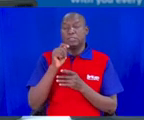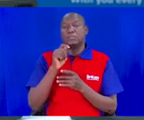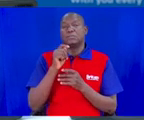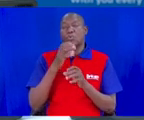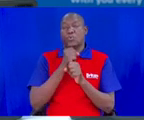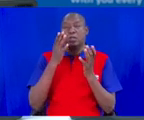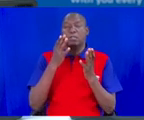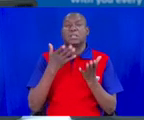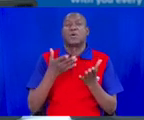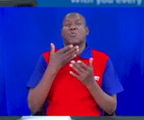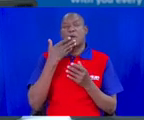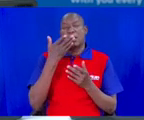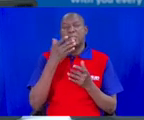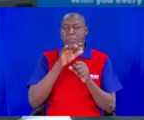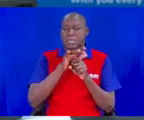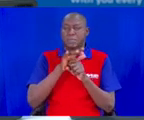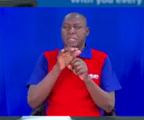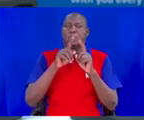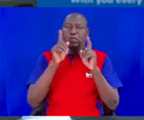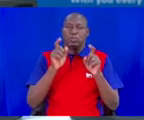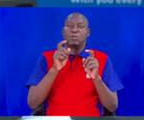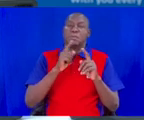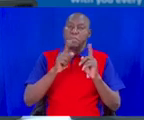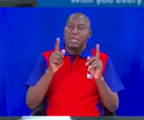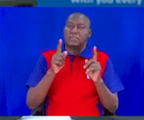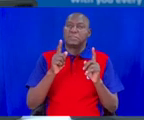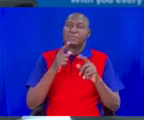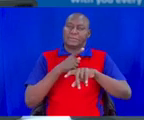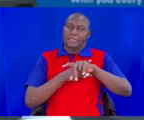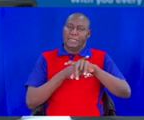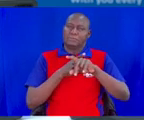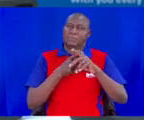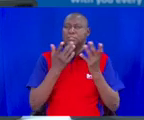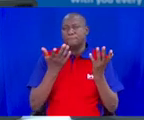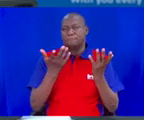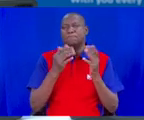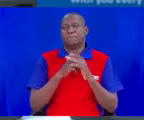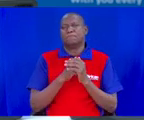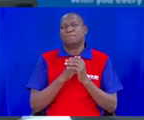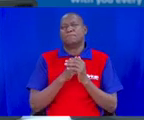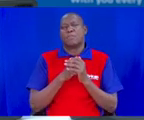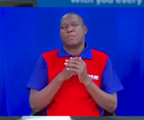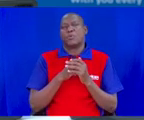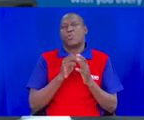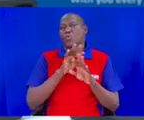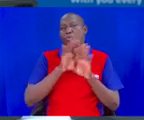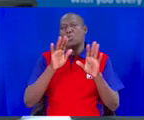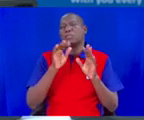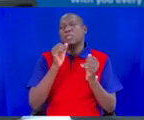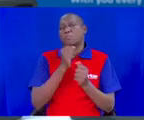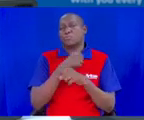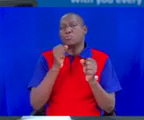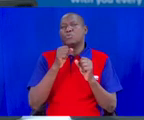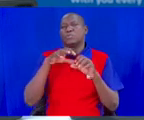answer as many of your questions as possible, but because of time constraints, we are not able to take more